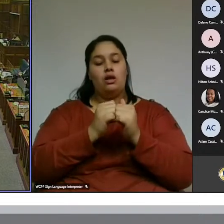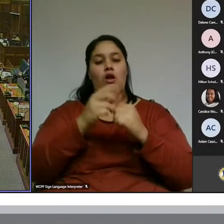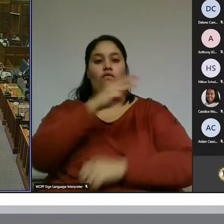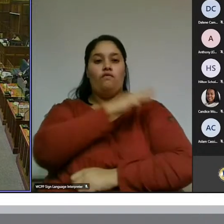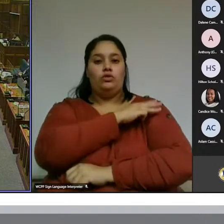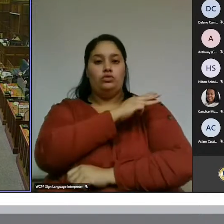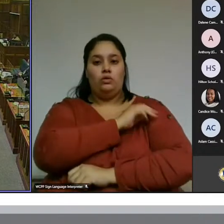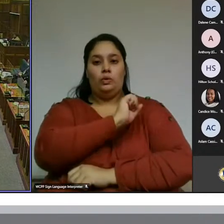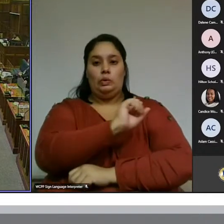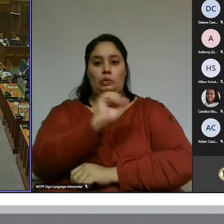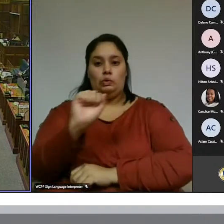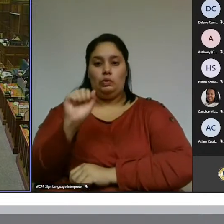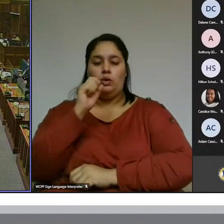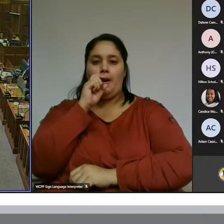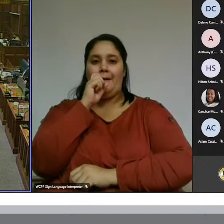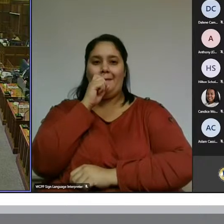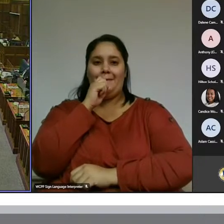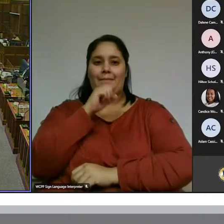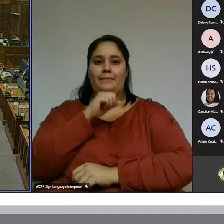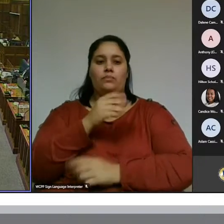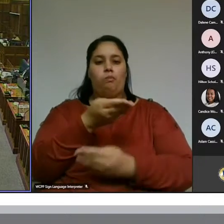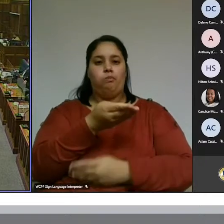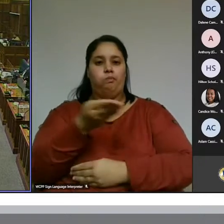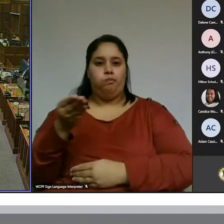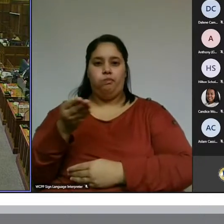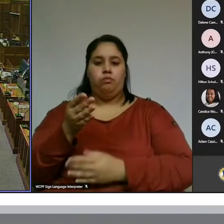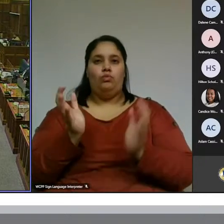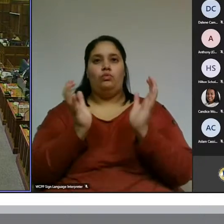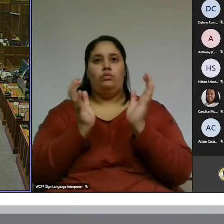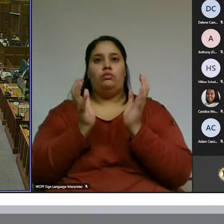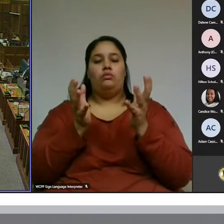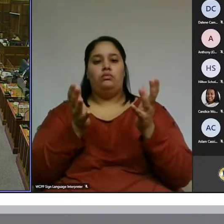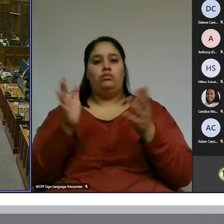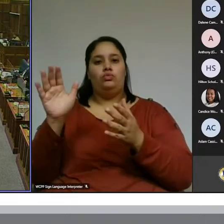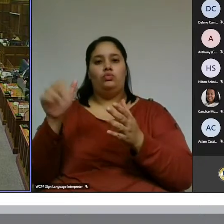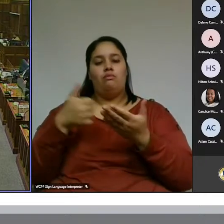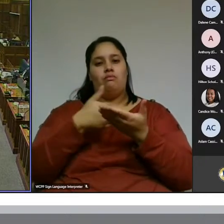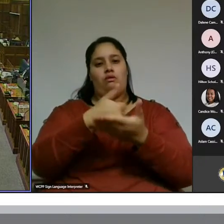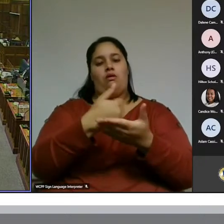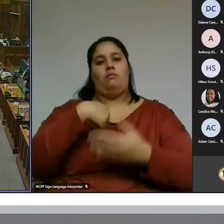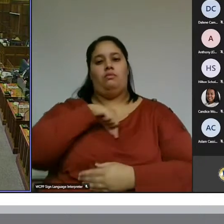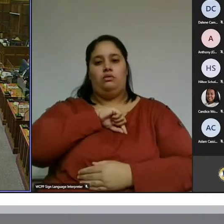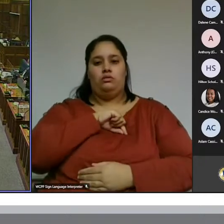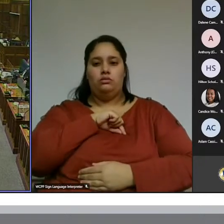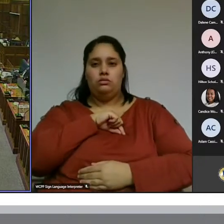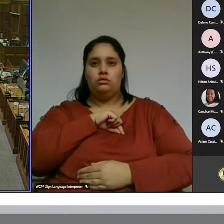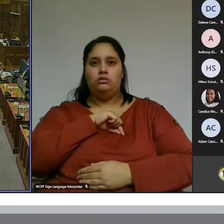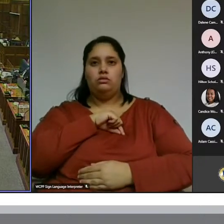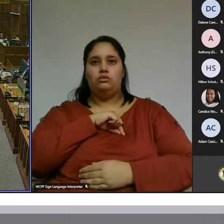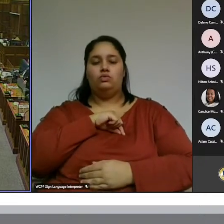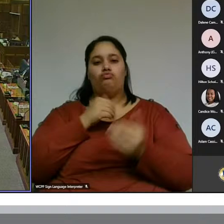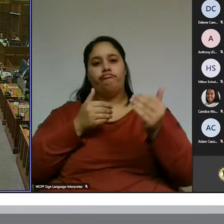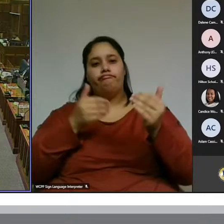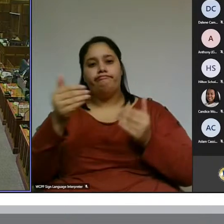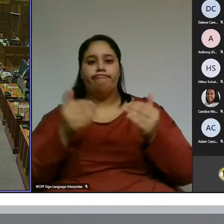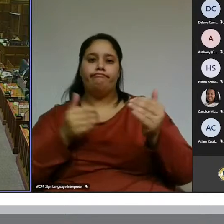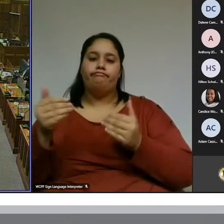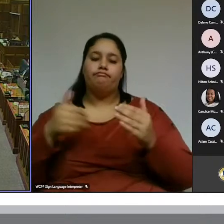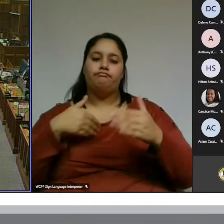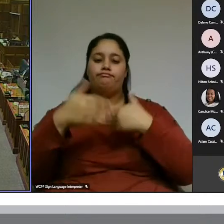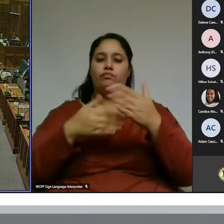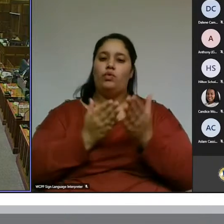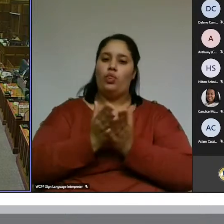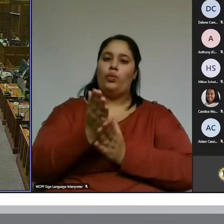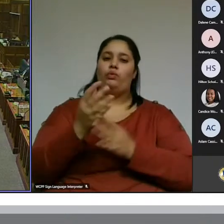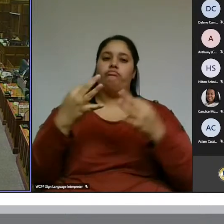for being present here to assist us in navigating through the